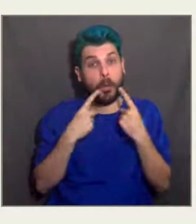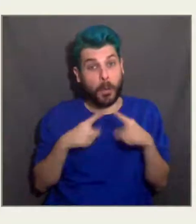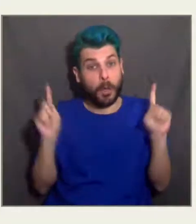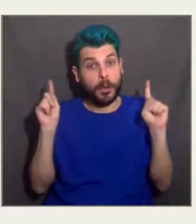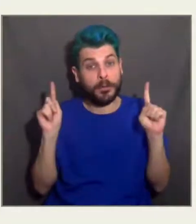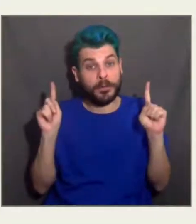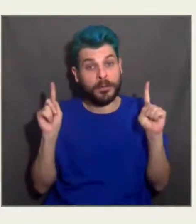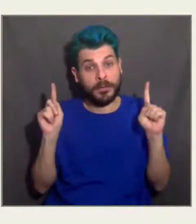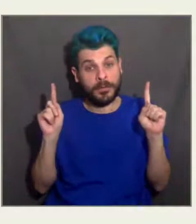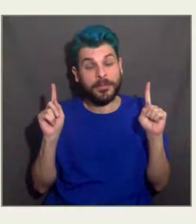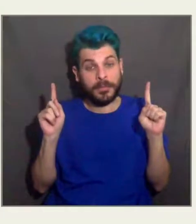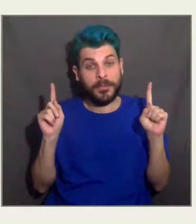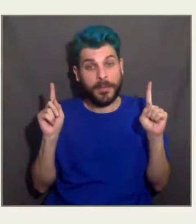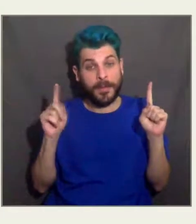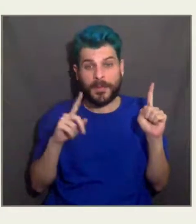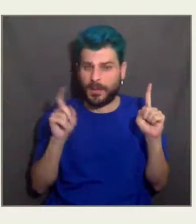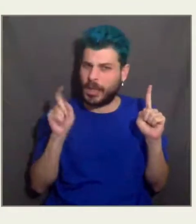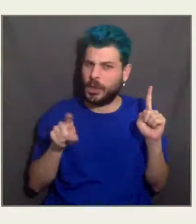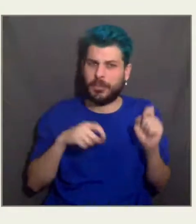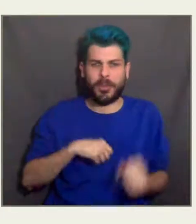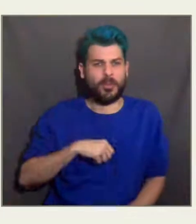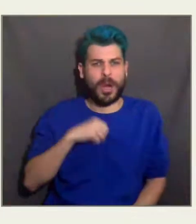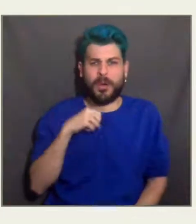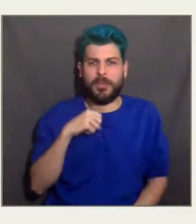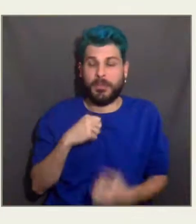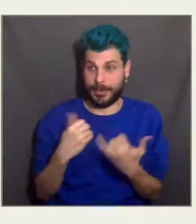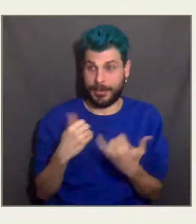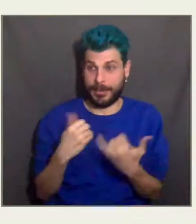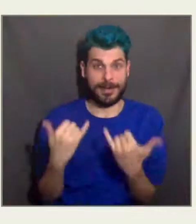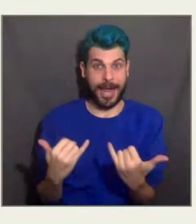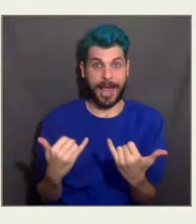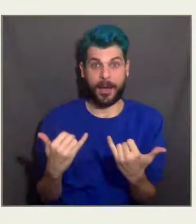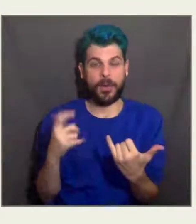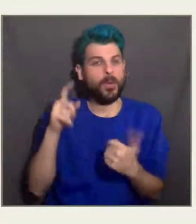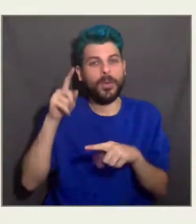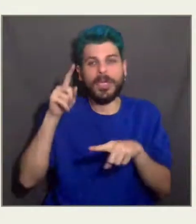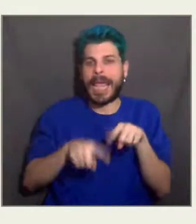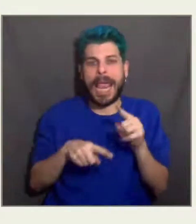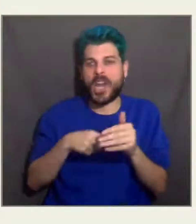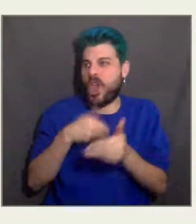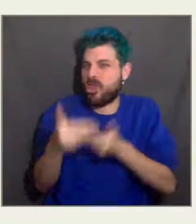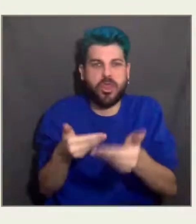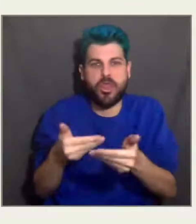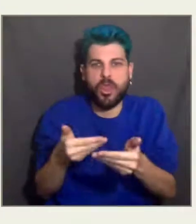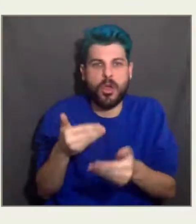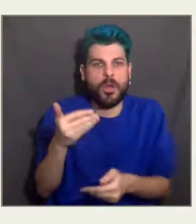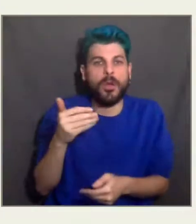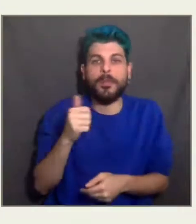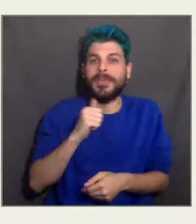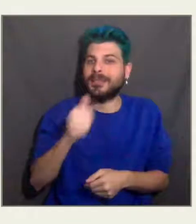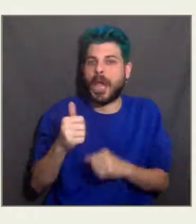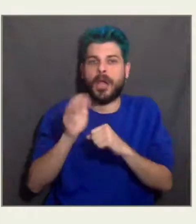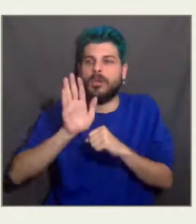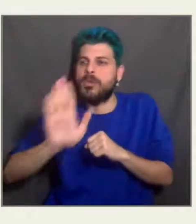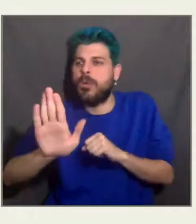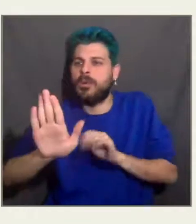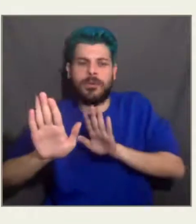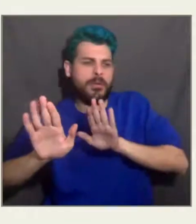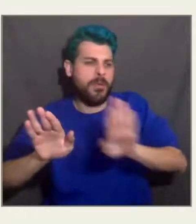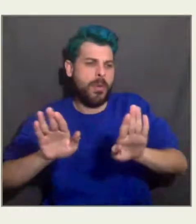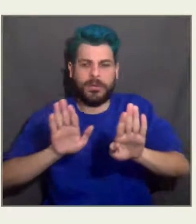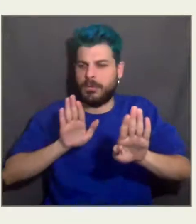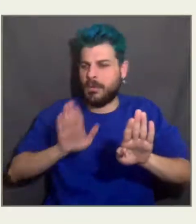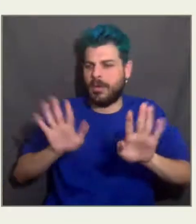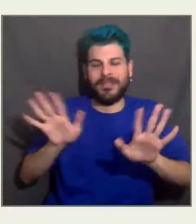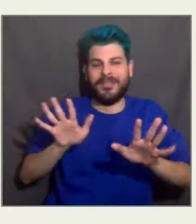is bigger than any one county. It is an entire region, and we're all in. And that, I think, would